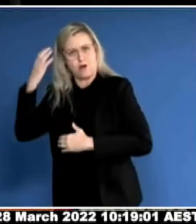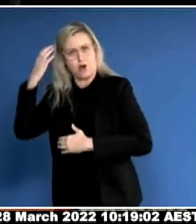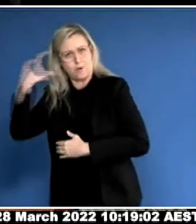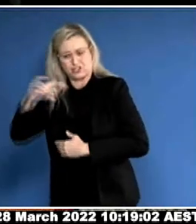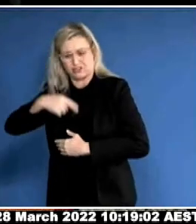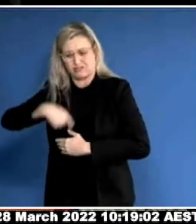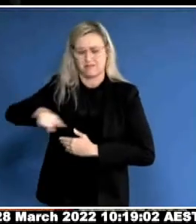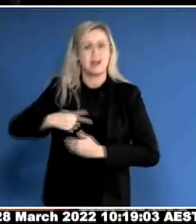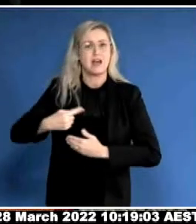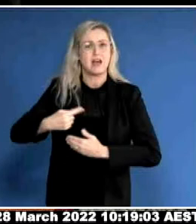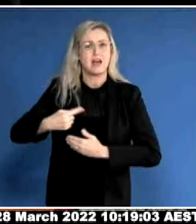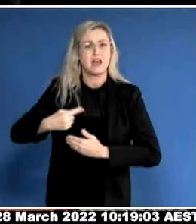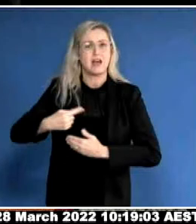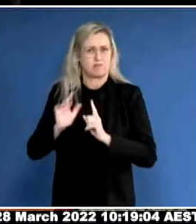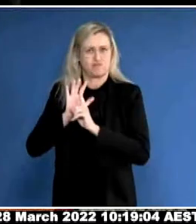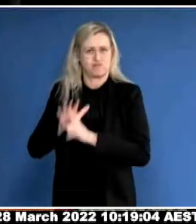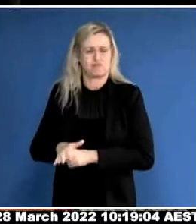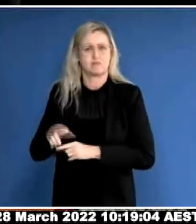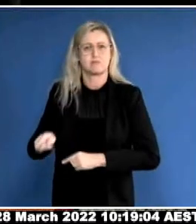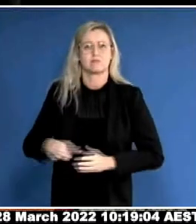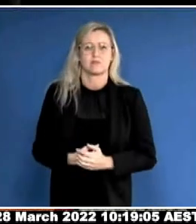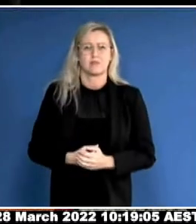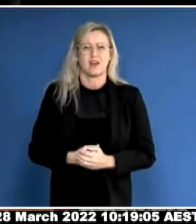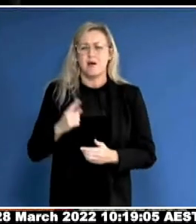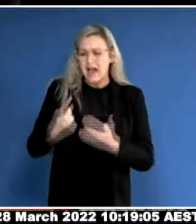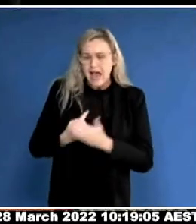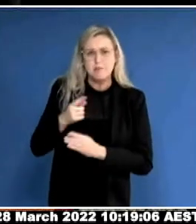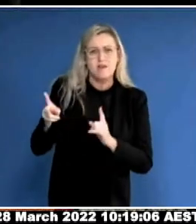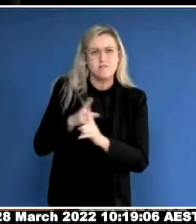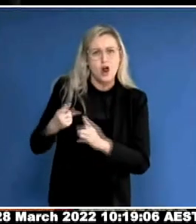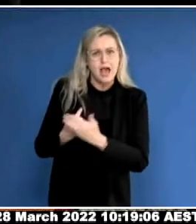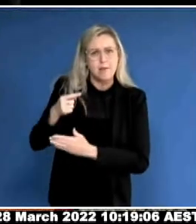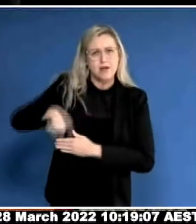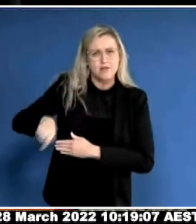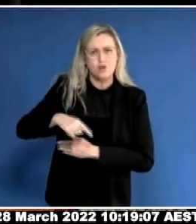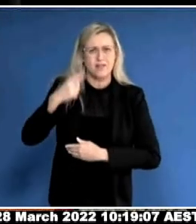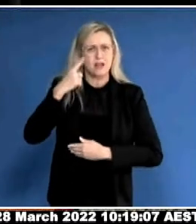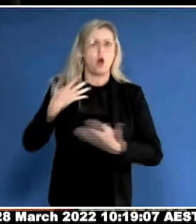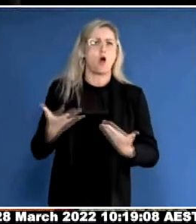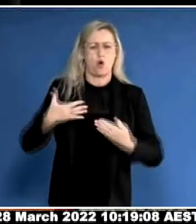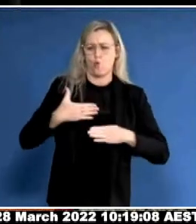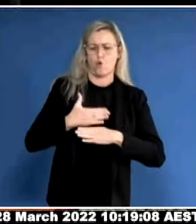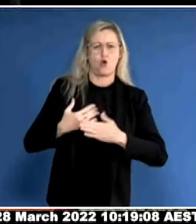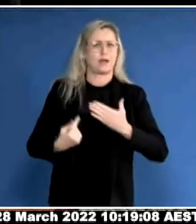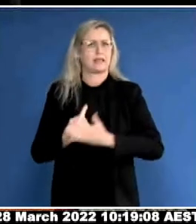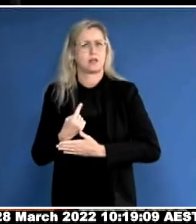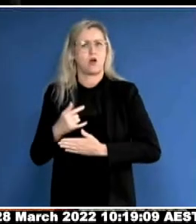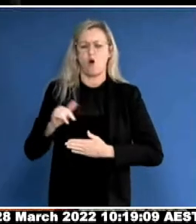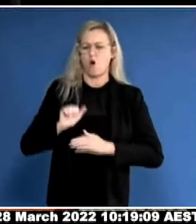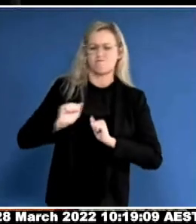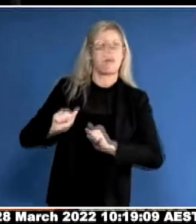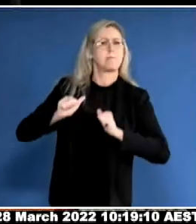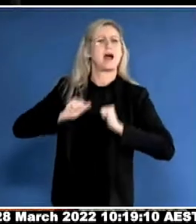characterised as, quote, a service incident or, quote, behavioural challenges, as opposed to a form of